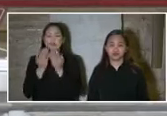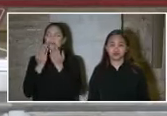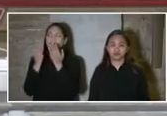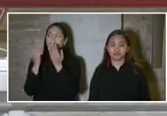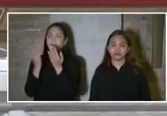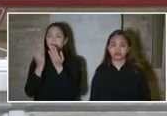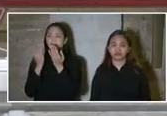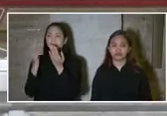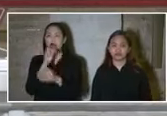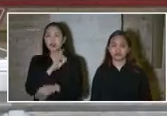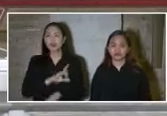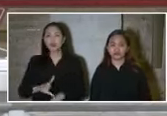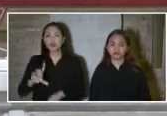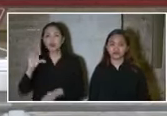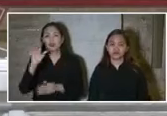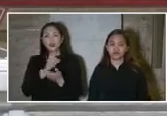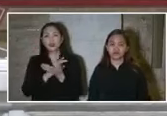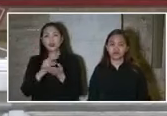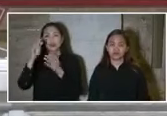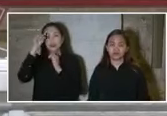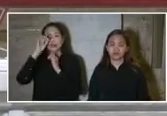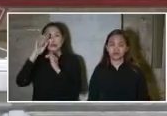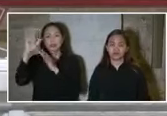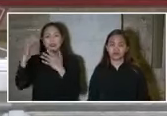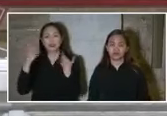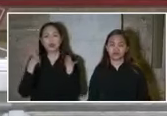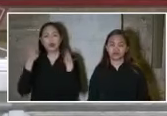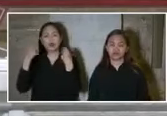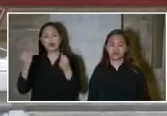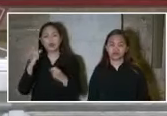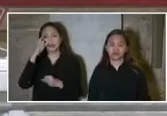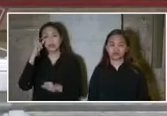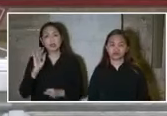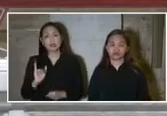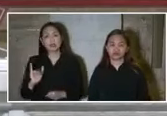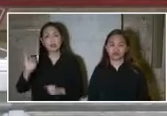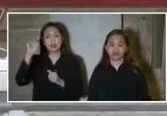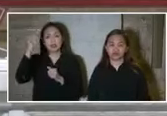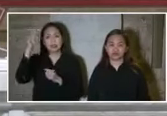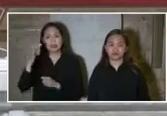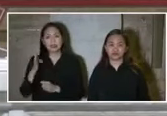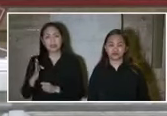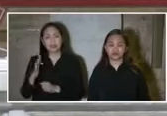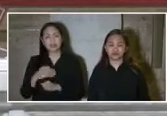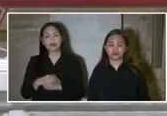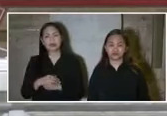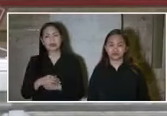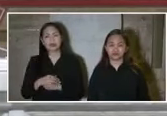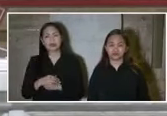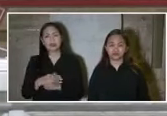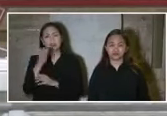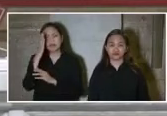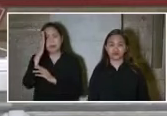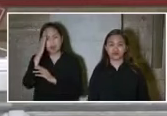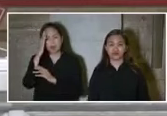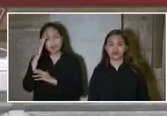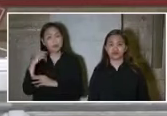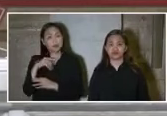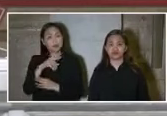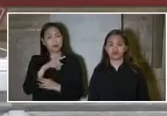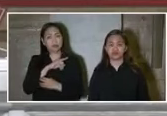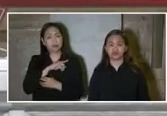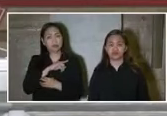thanks, Lord, Holy Father, Almighty and Eternal God. For we know it belongs